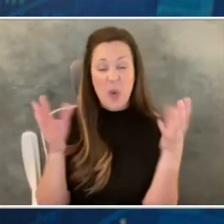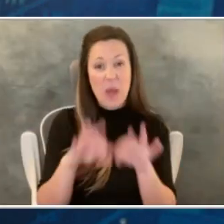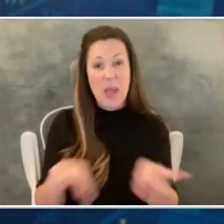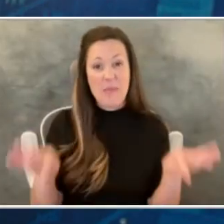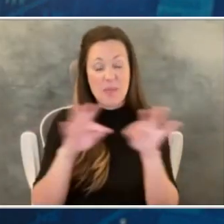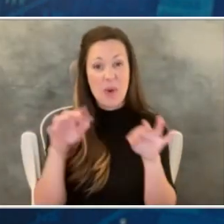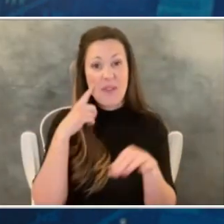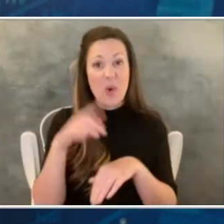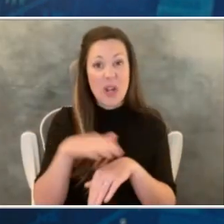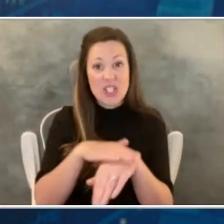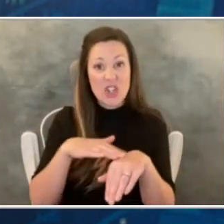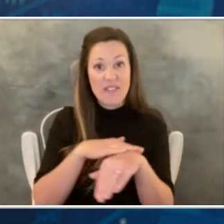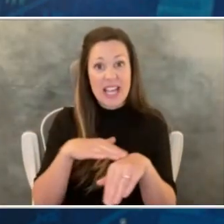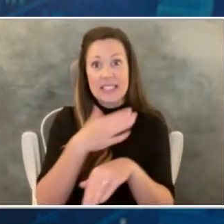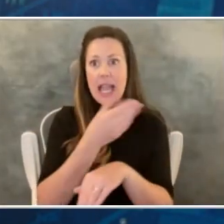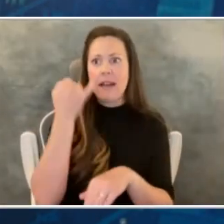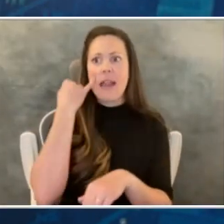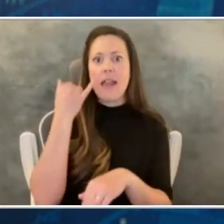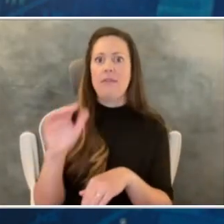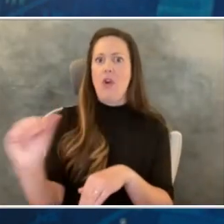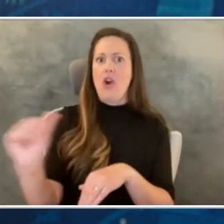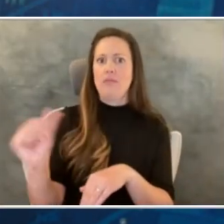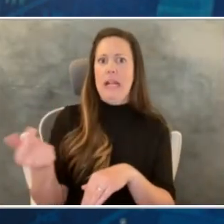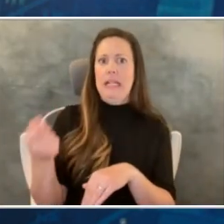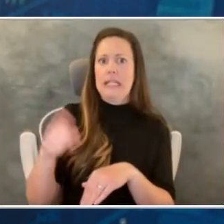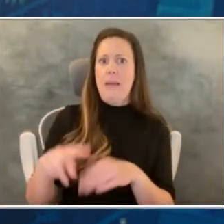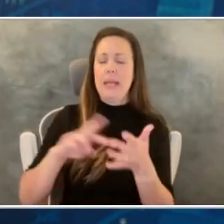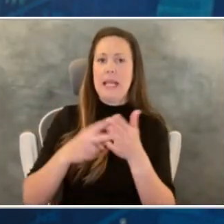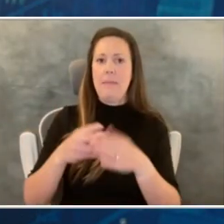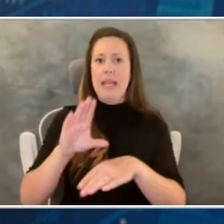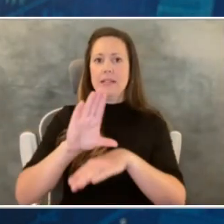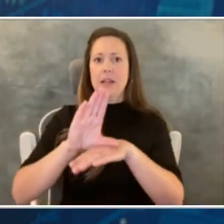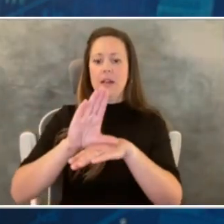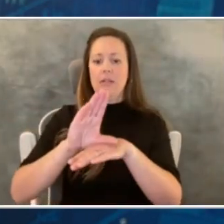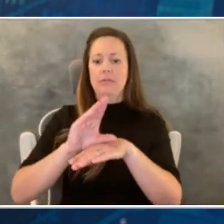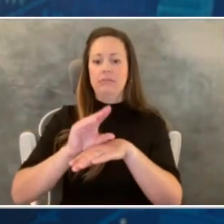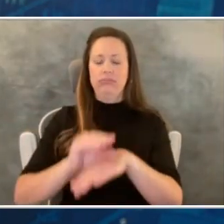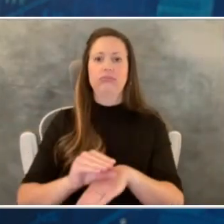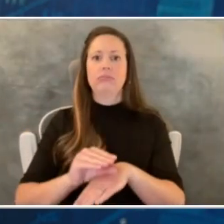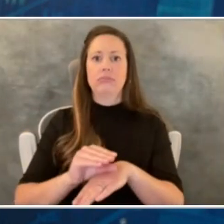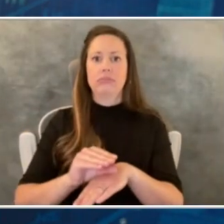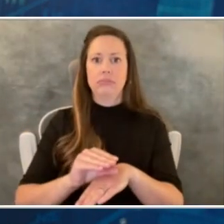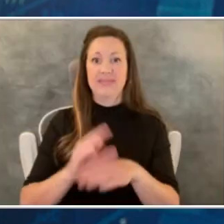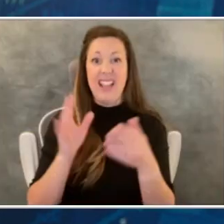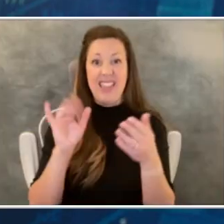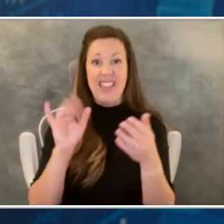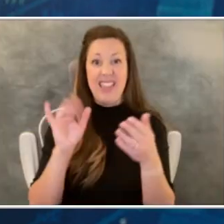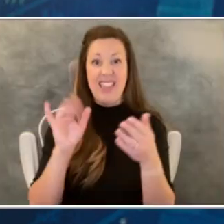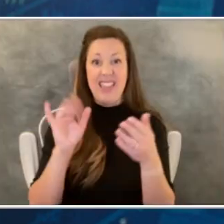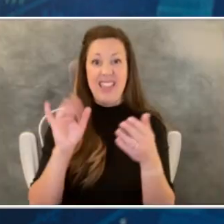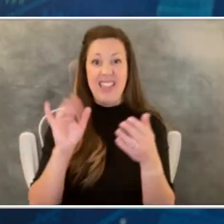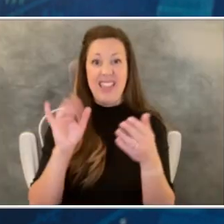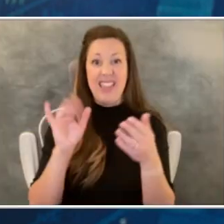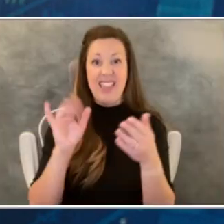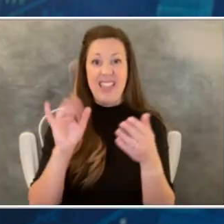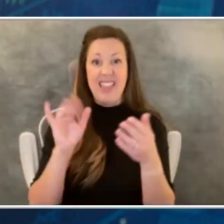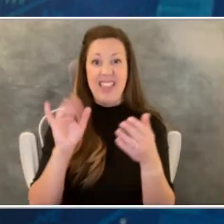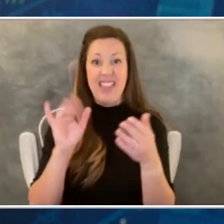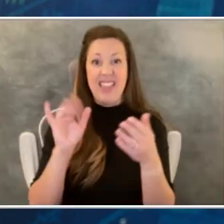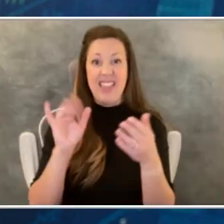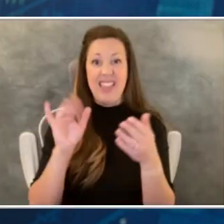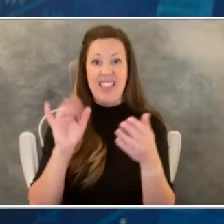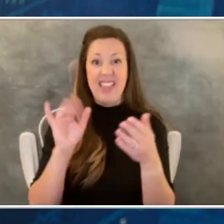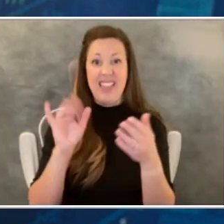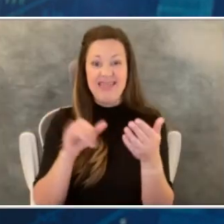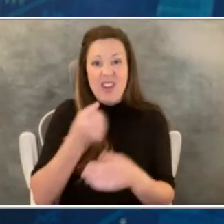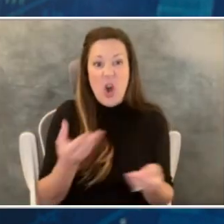surface cartilage, and so the less functional meniscus you have, the more stress goes to the surfaces, and thereby creates a higher risk of progressive arthritis down